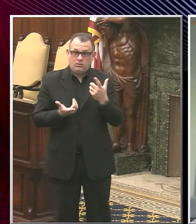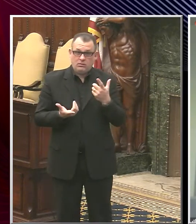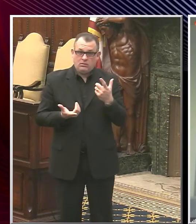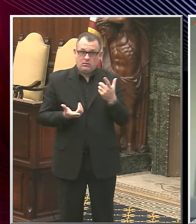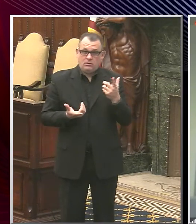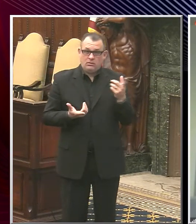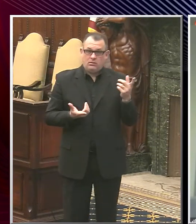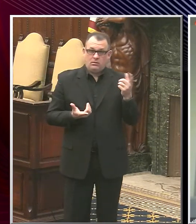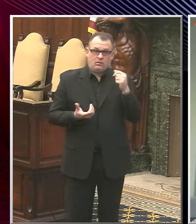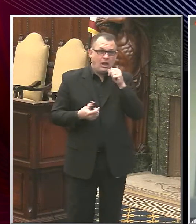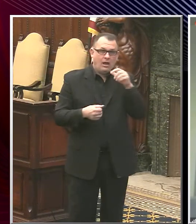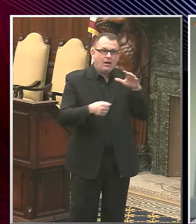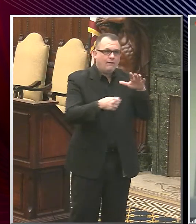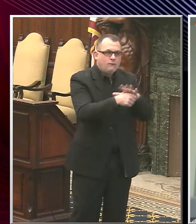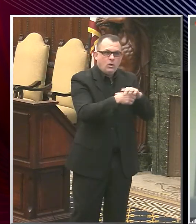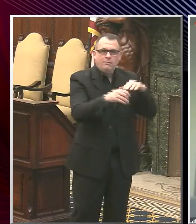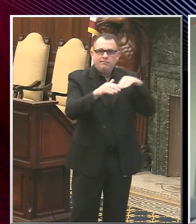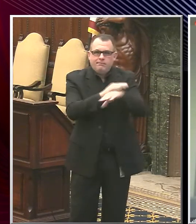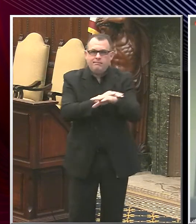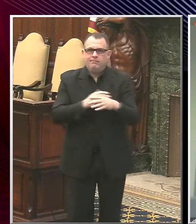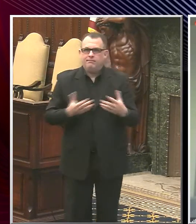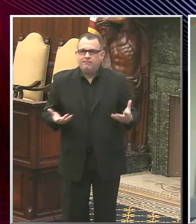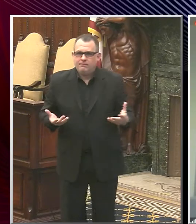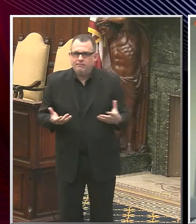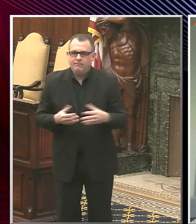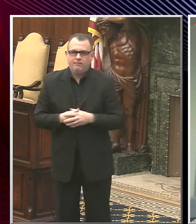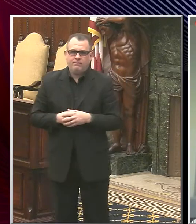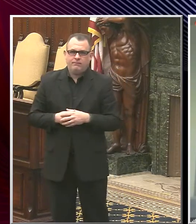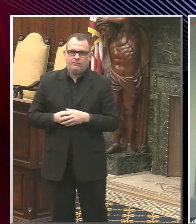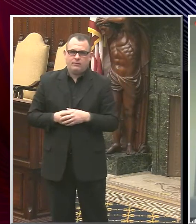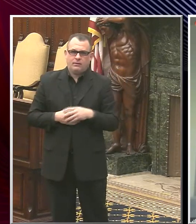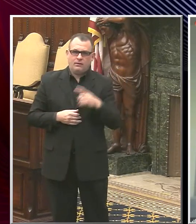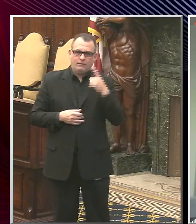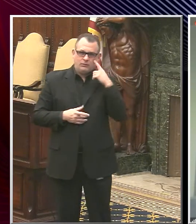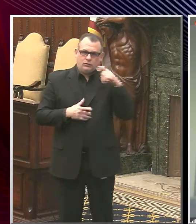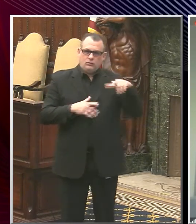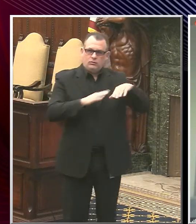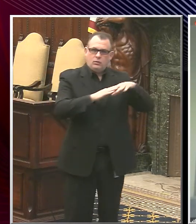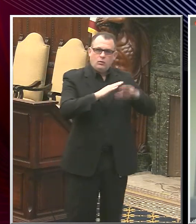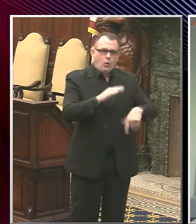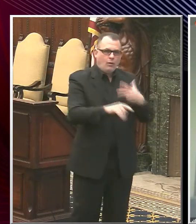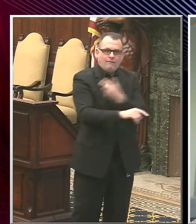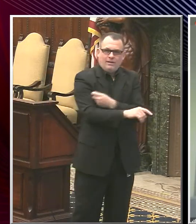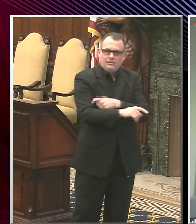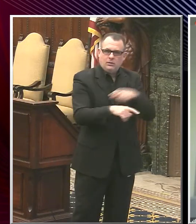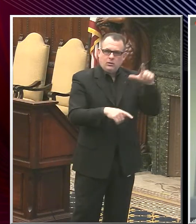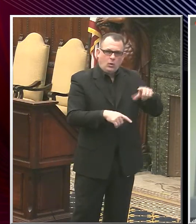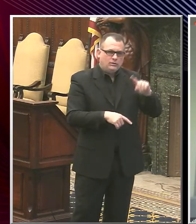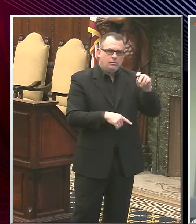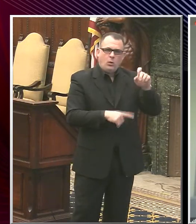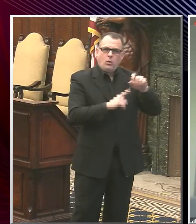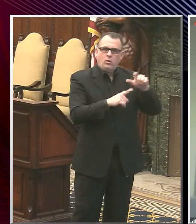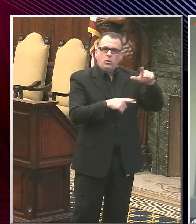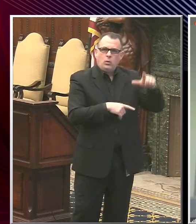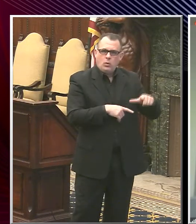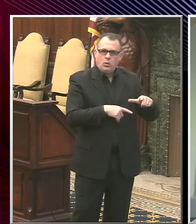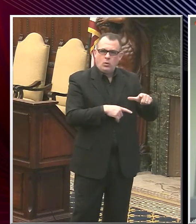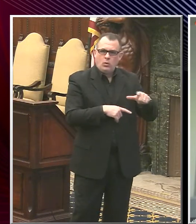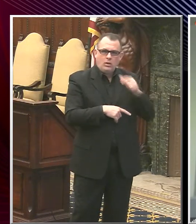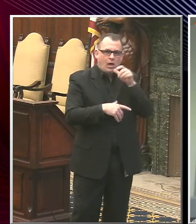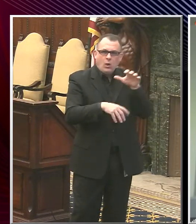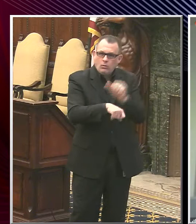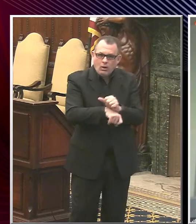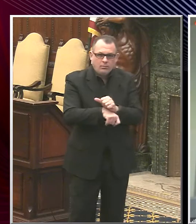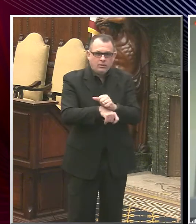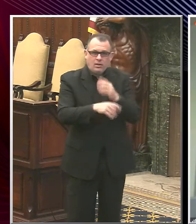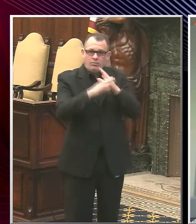filled appointment slots, especially from the under-vaccinated zip codes. Now, we know that getting an appointment is a barrier for many